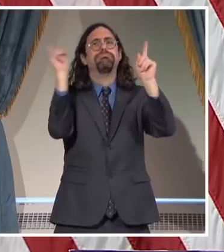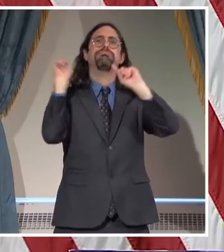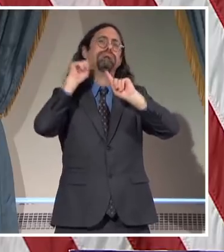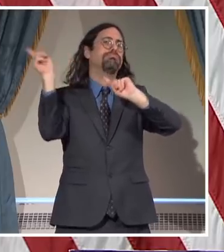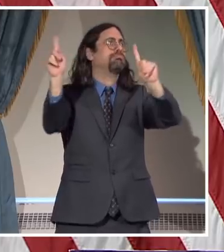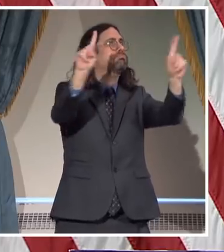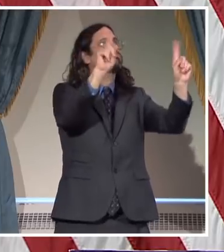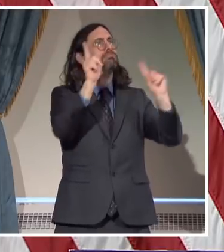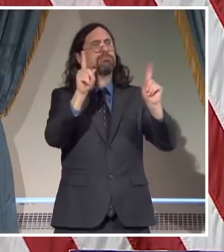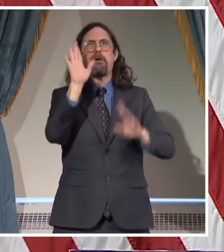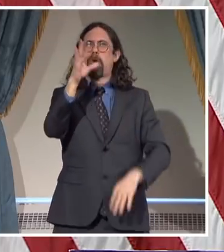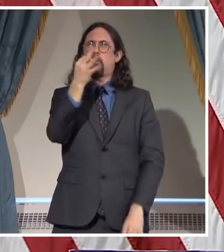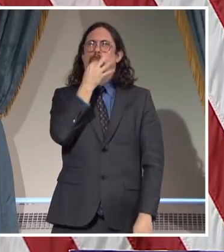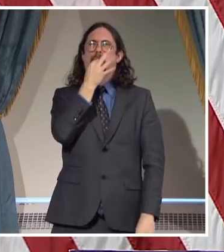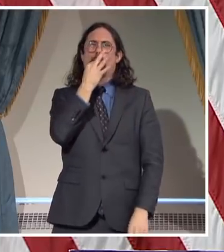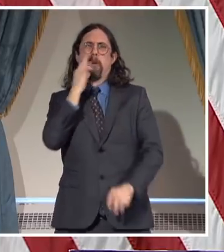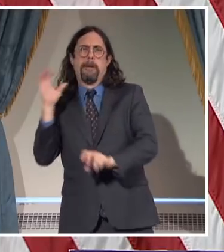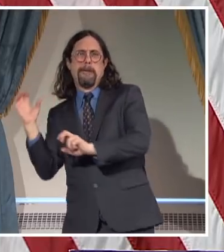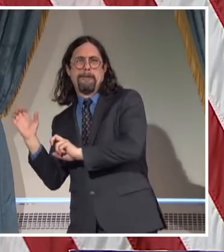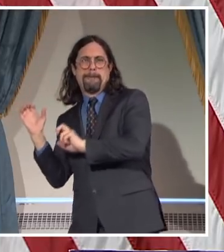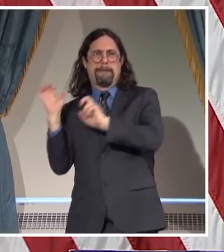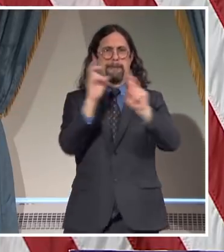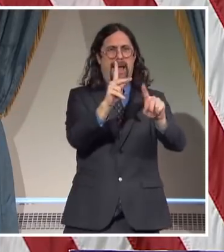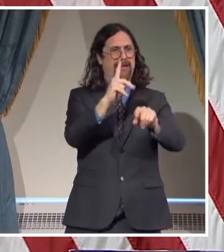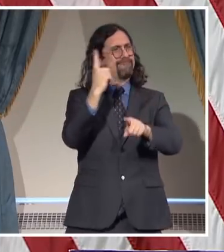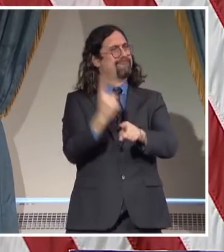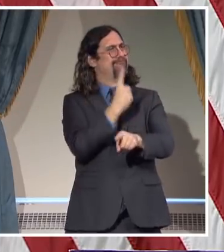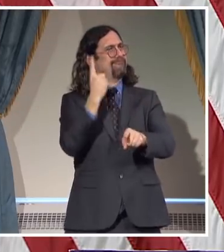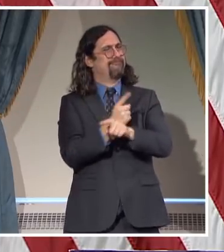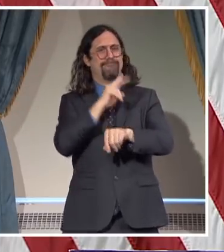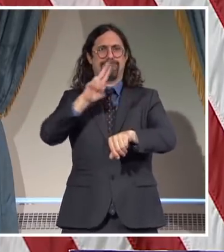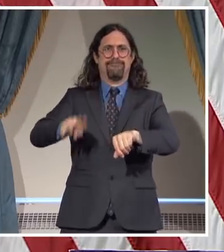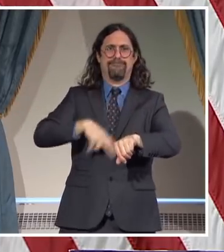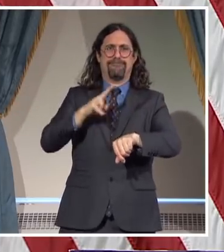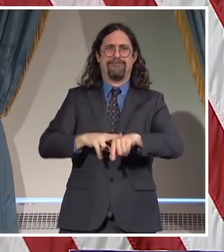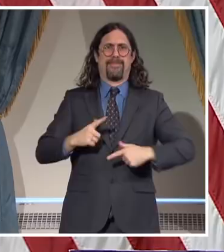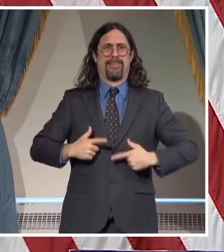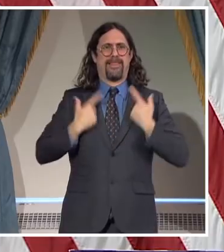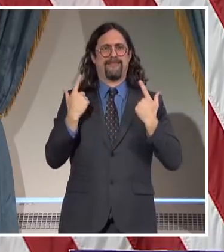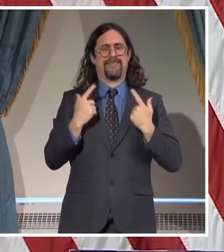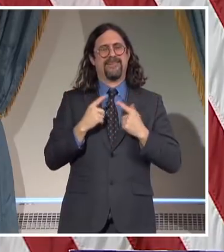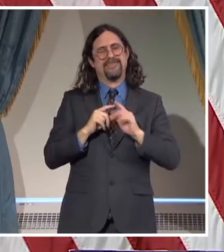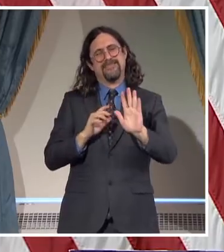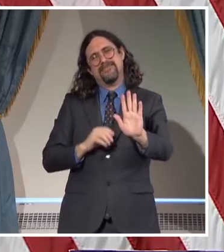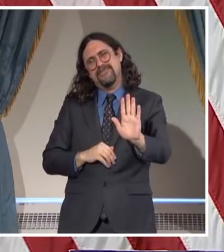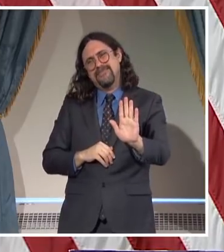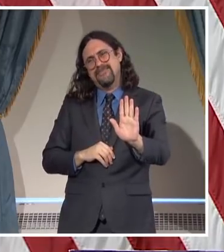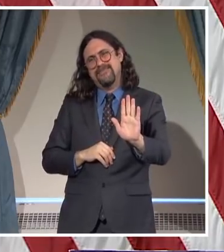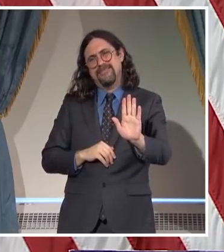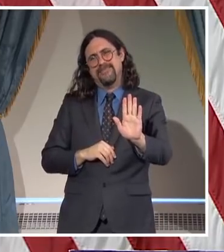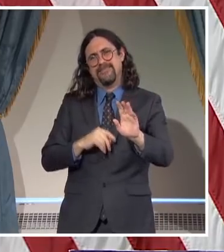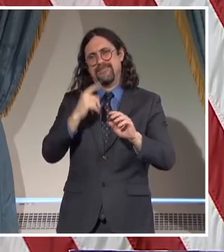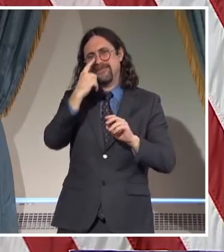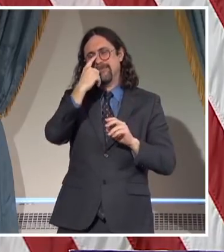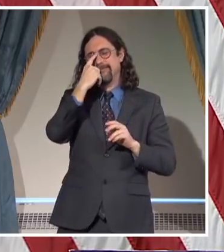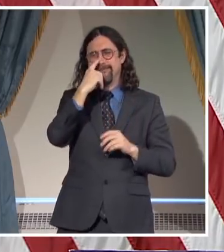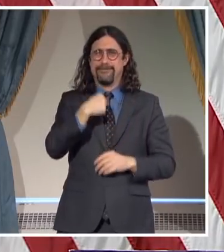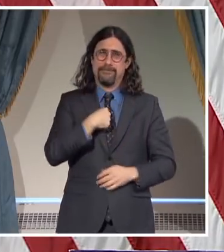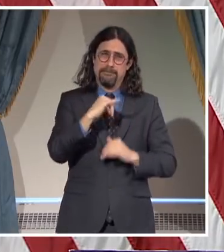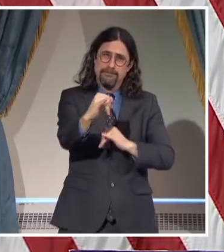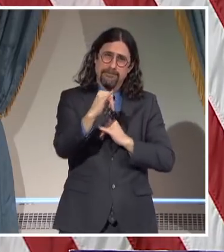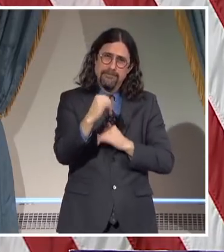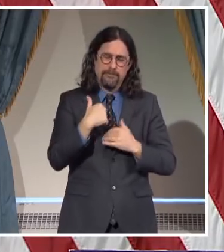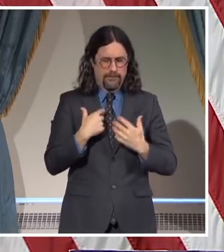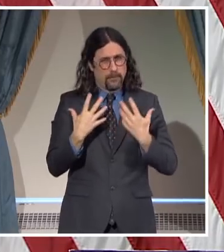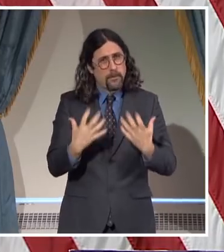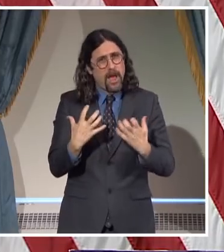that false hope. I want to get back to normal as much as anyone. And maybe after a period of time, if we saw sustained